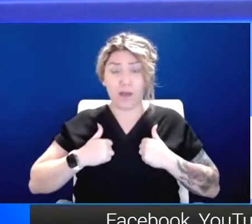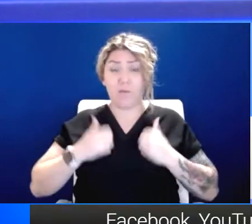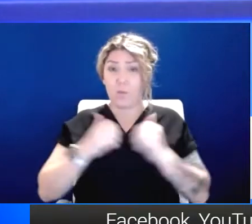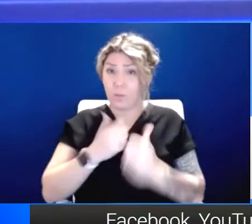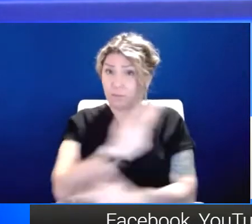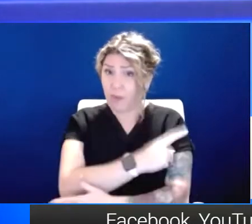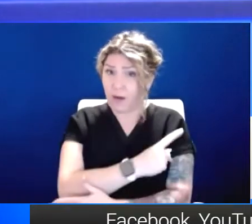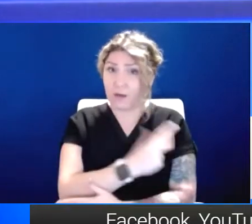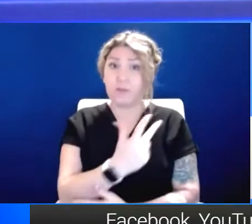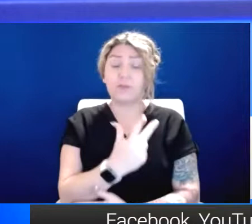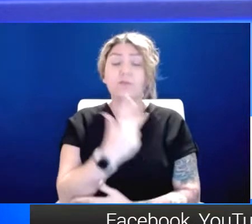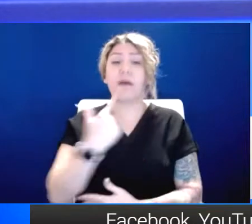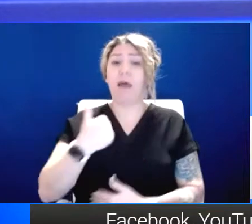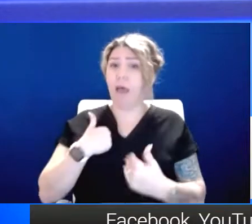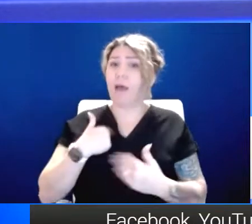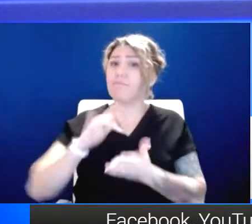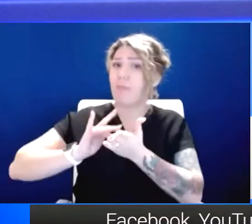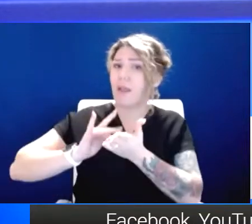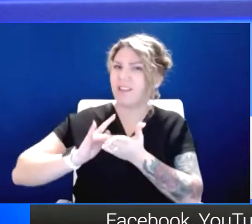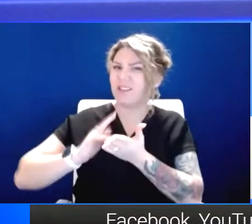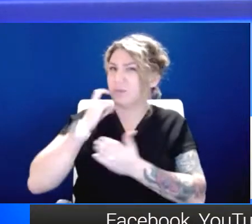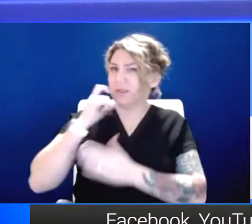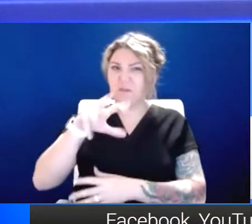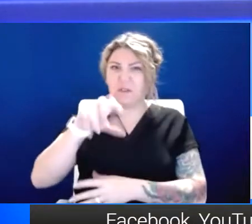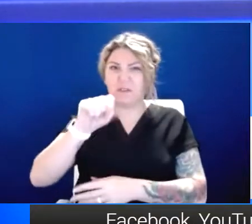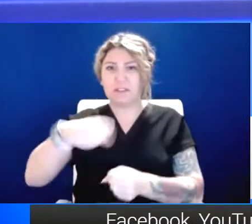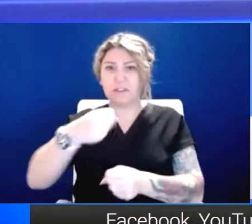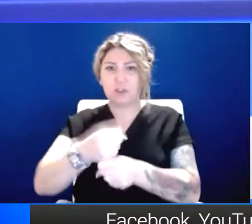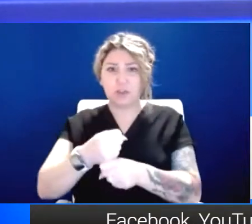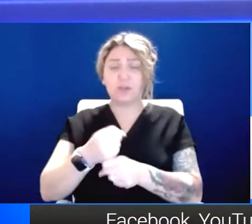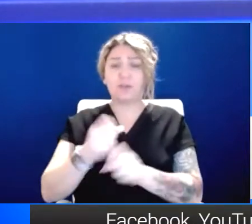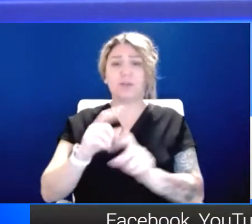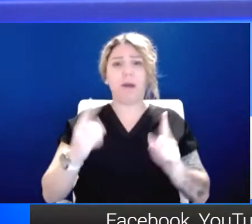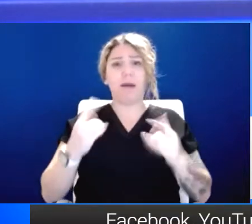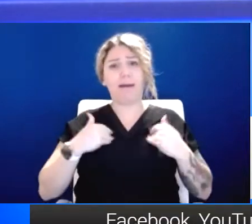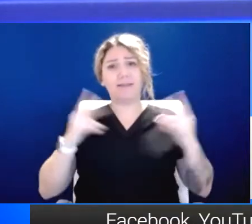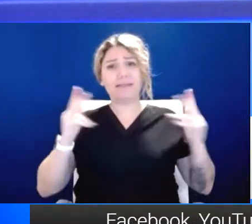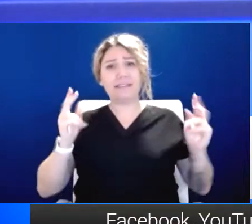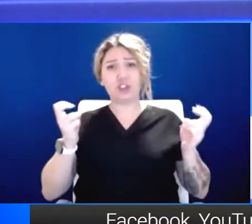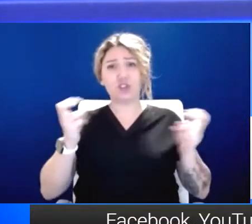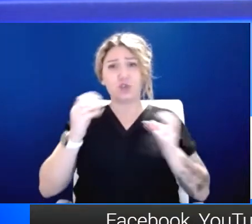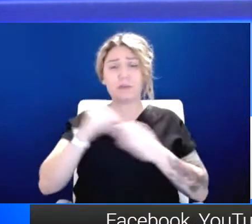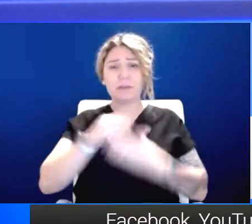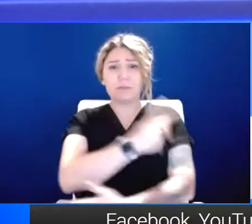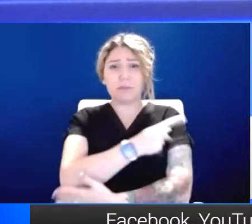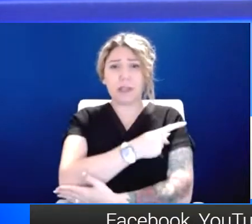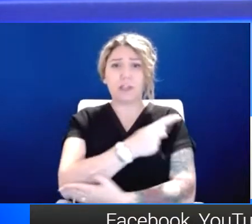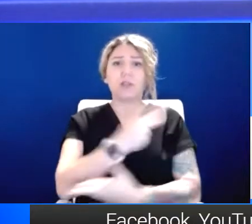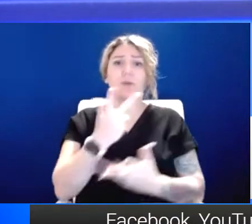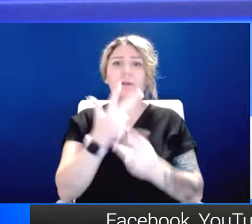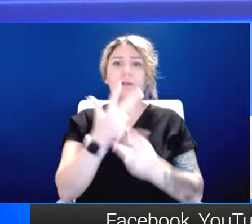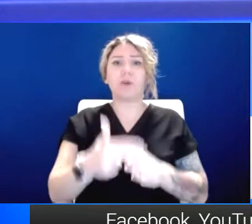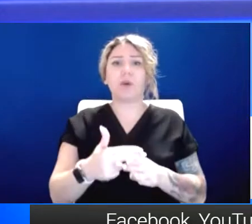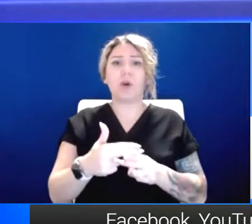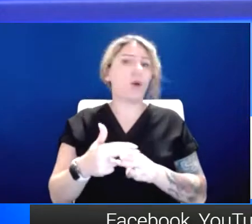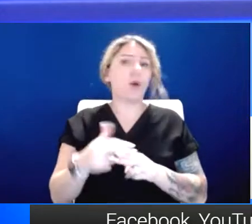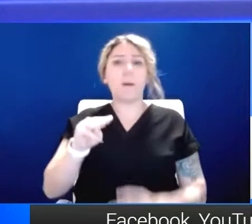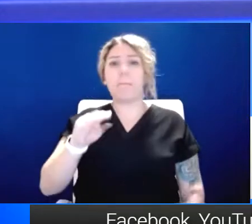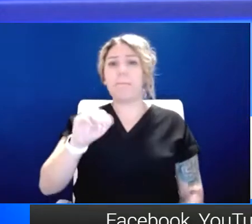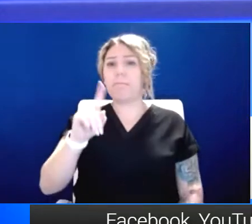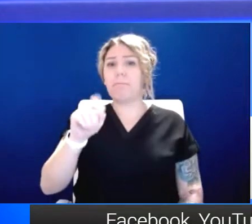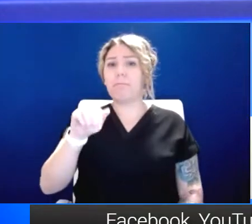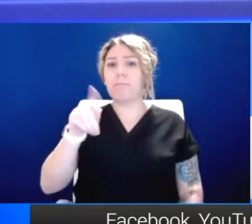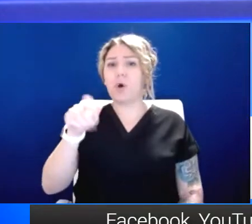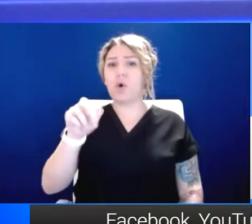had drugs for the past 50 years, we do end up having issues in our patients, what we call motor fluctuations and